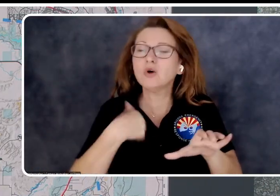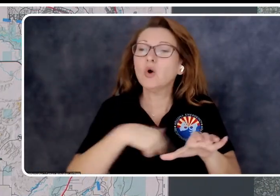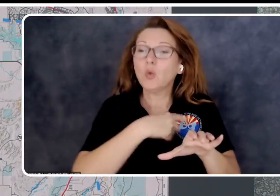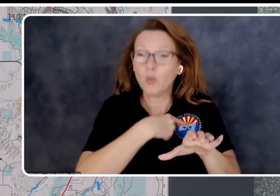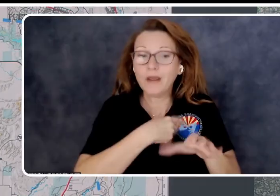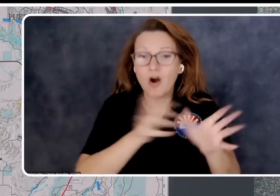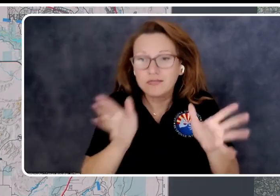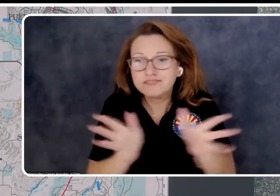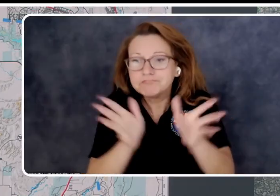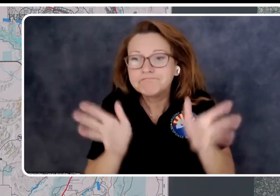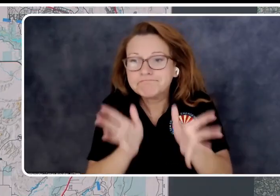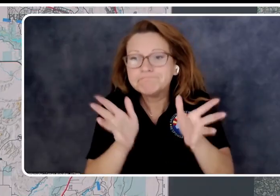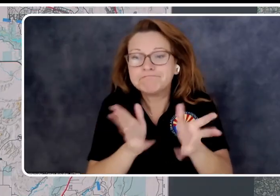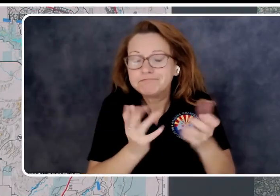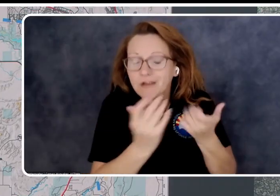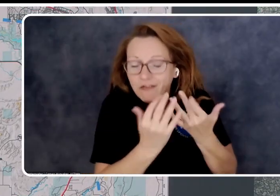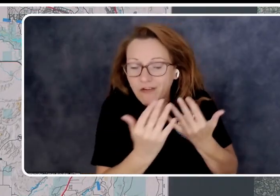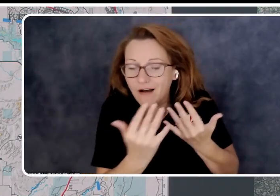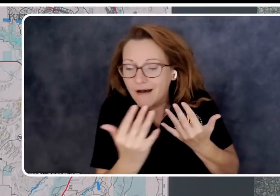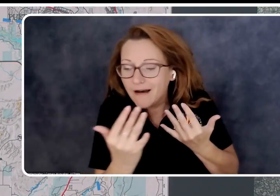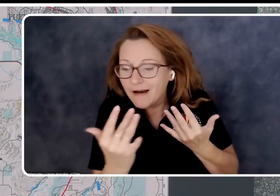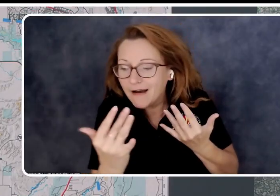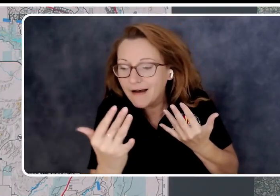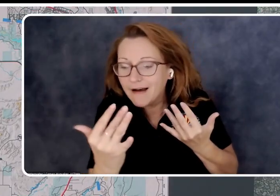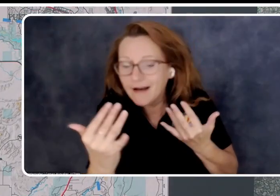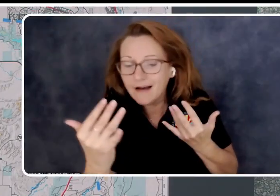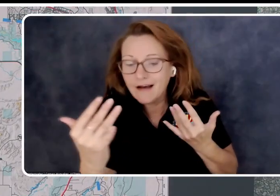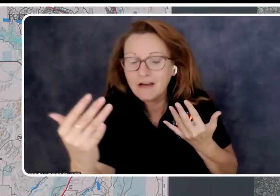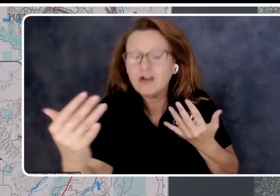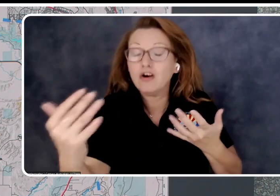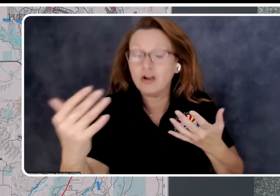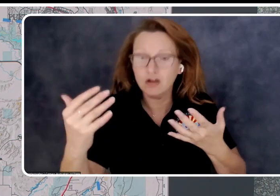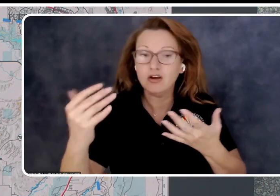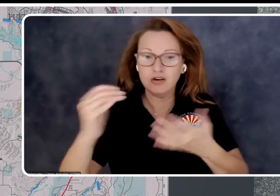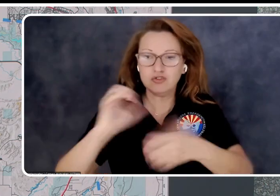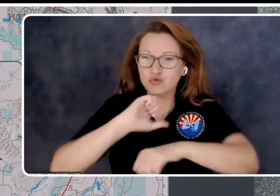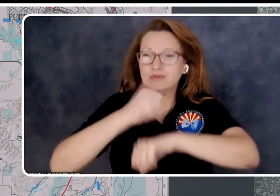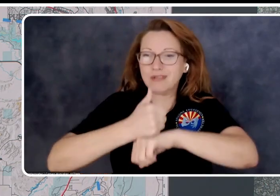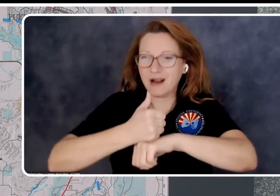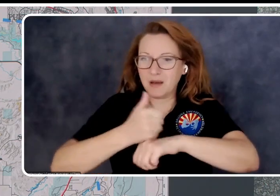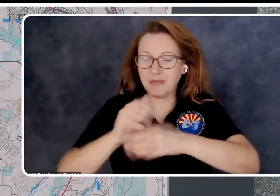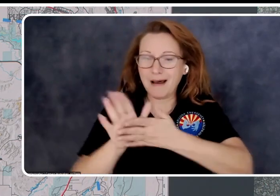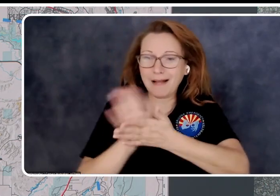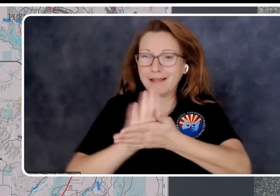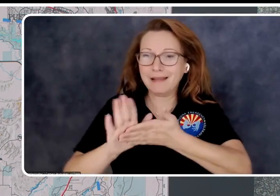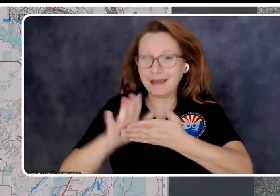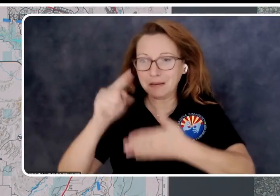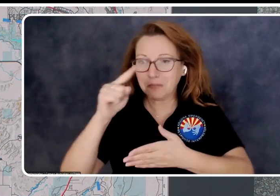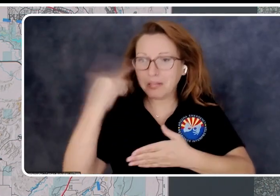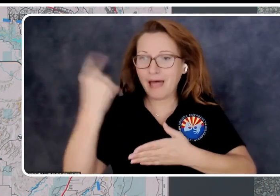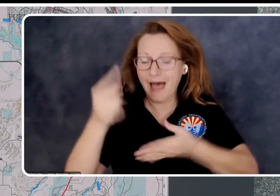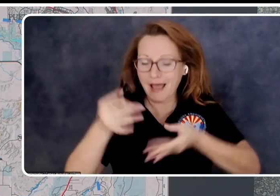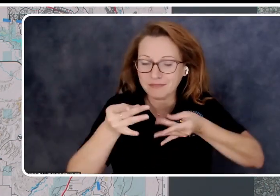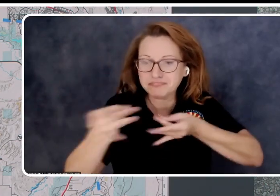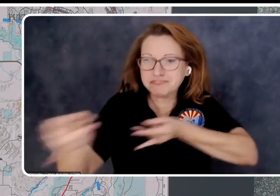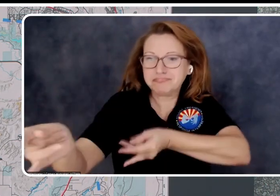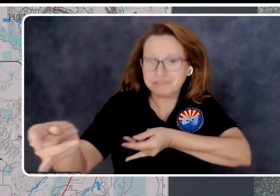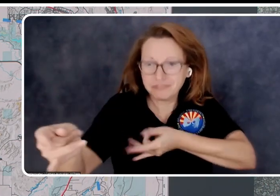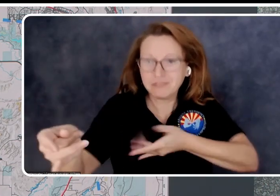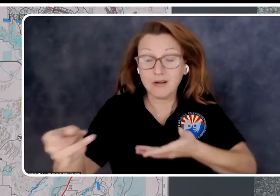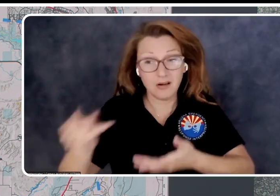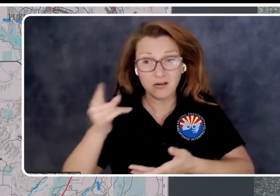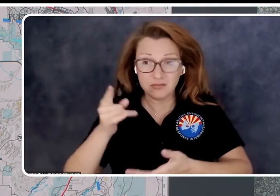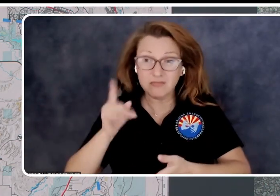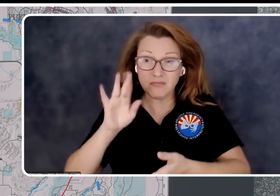carry fire along that dozer line, building building a nice clean black that's along the edge of that community